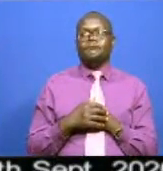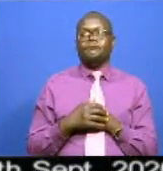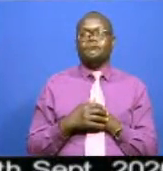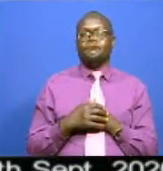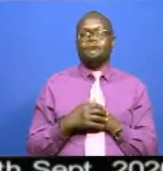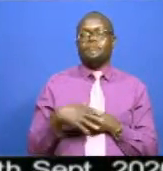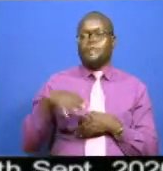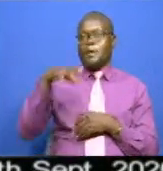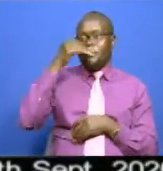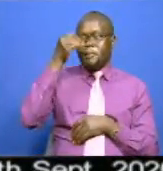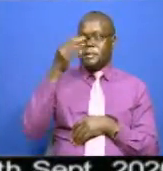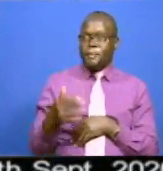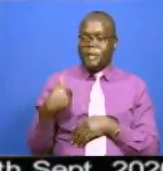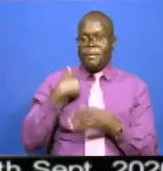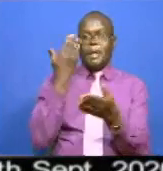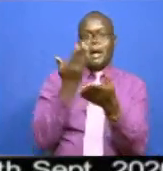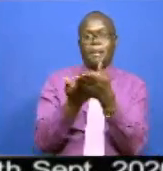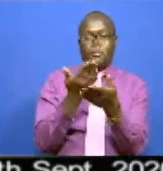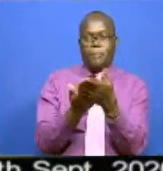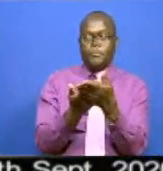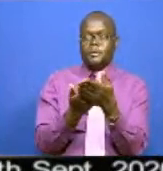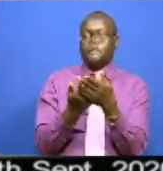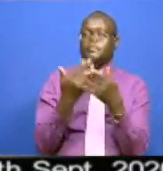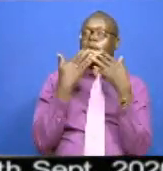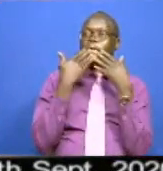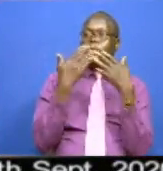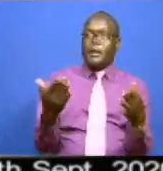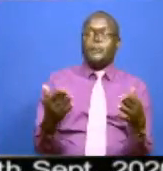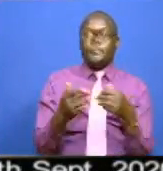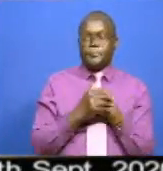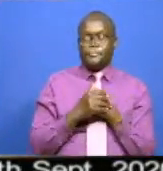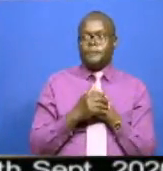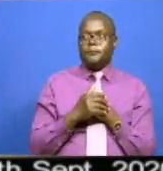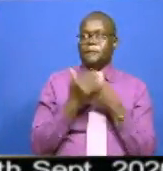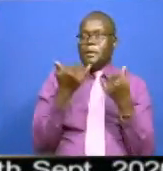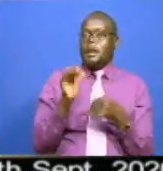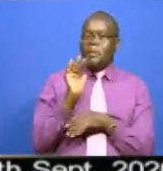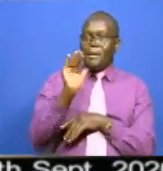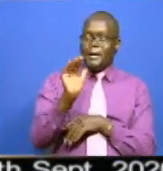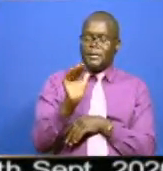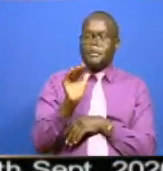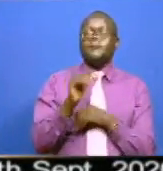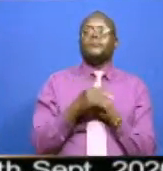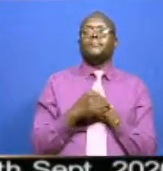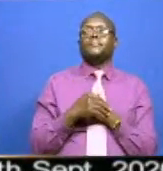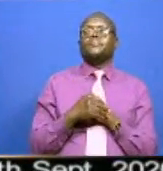Mr. Speaker, I beg to move. I thank you, and now request